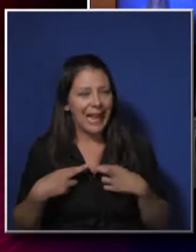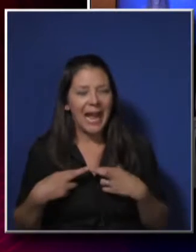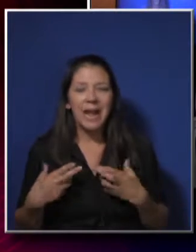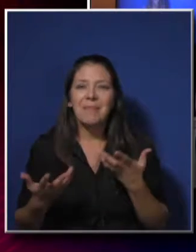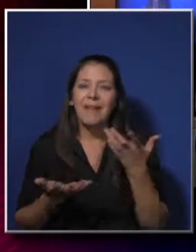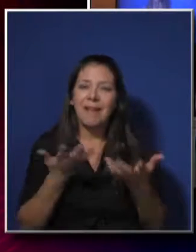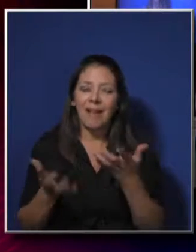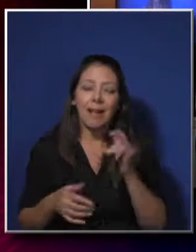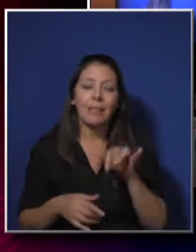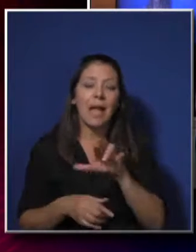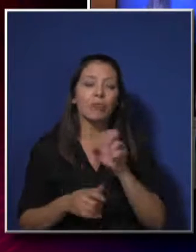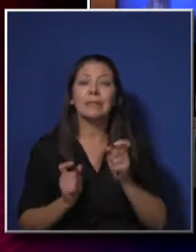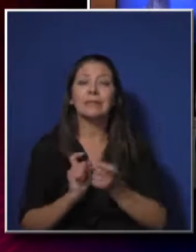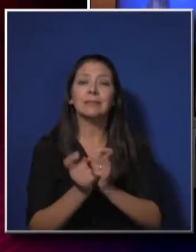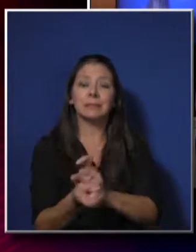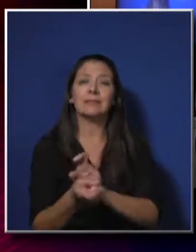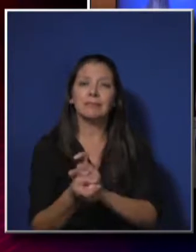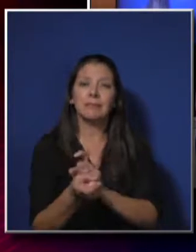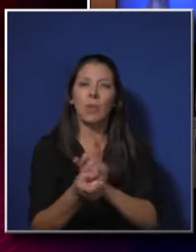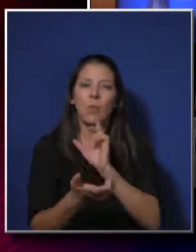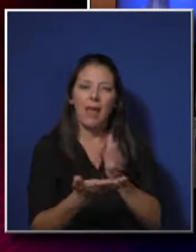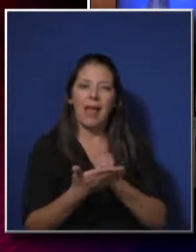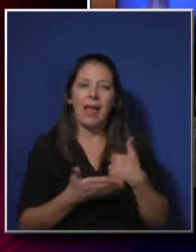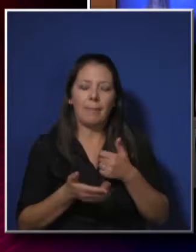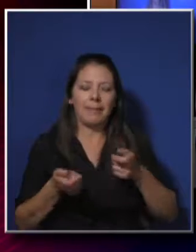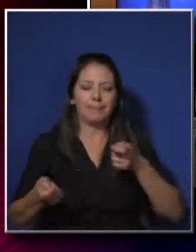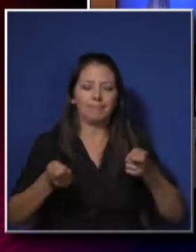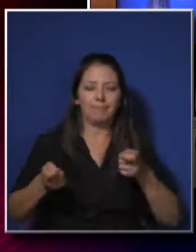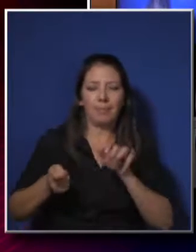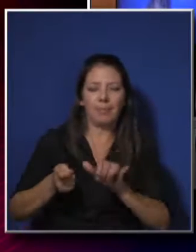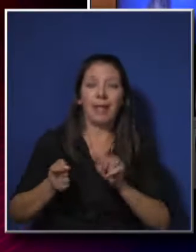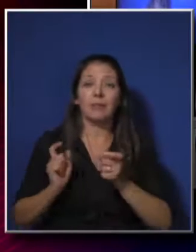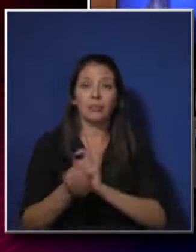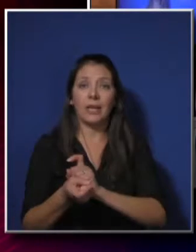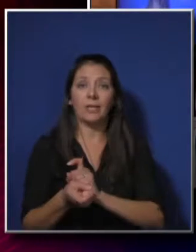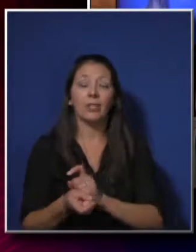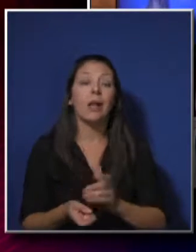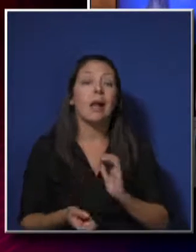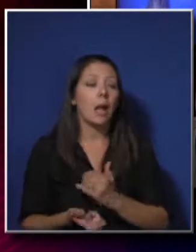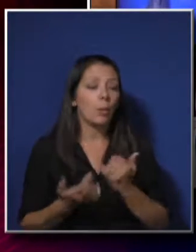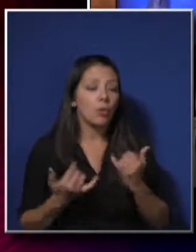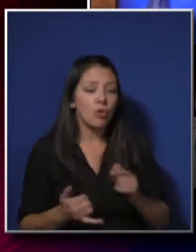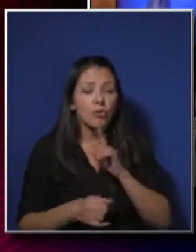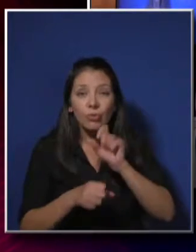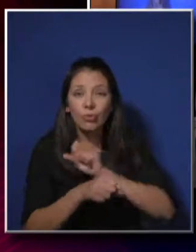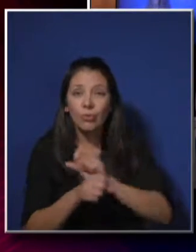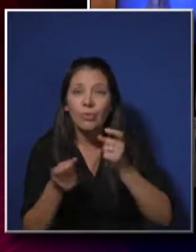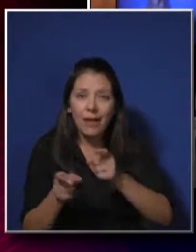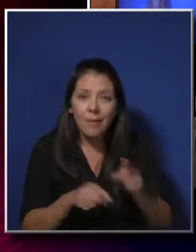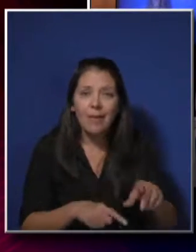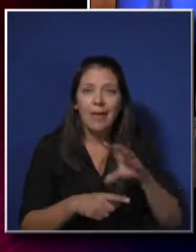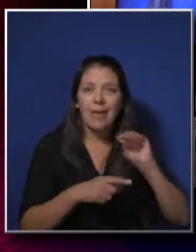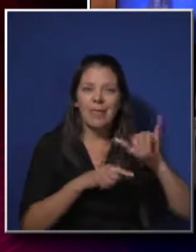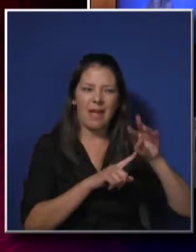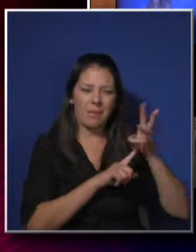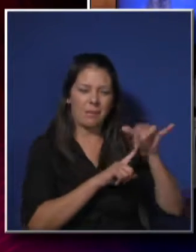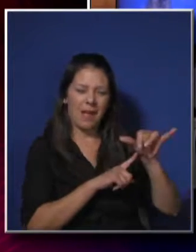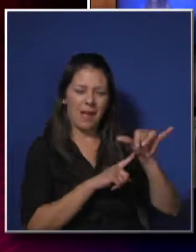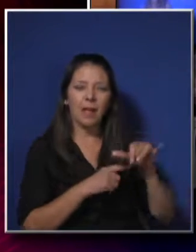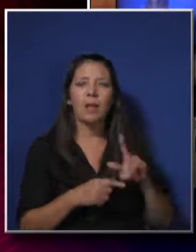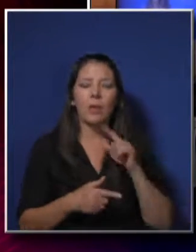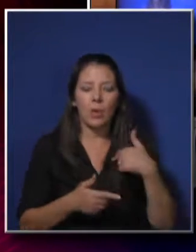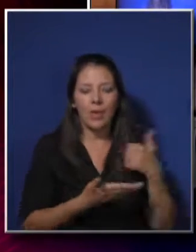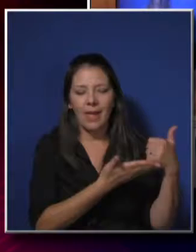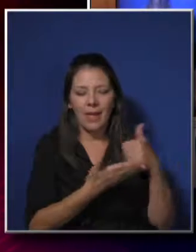redesign will help us manage this change. From our current realities and whys, we have established a vision for this project.